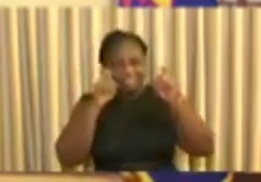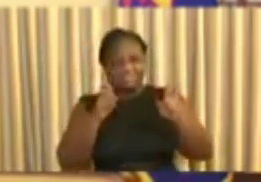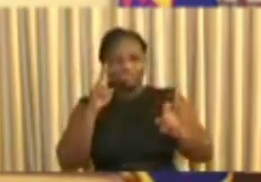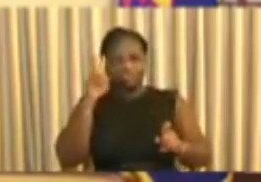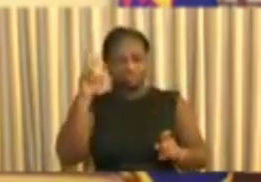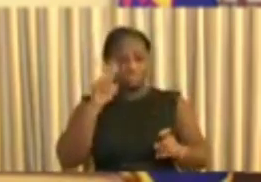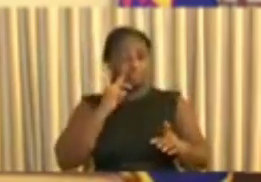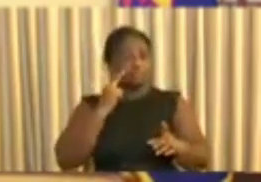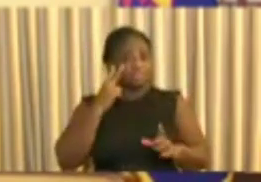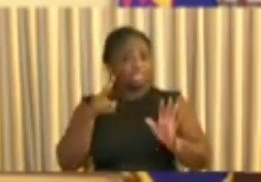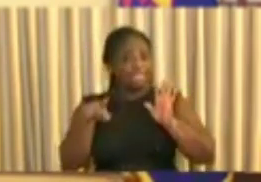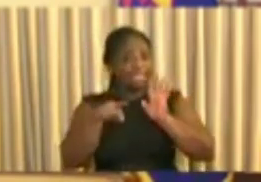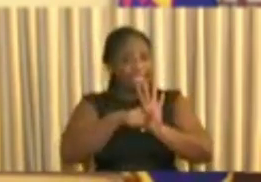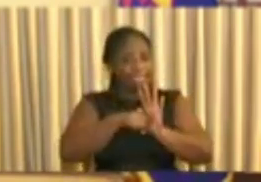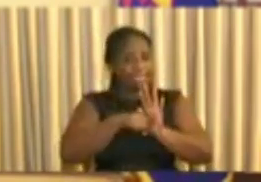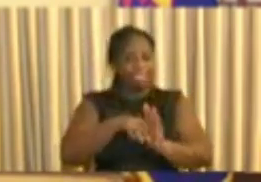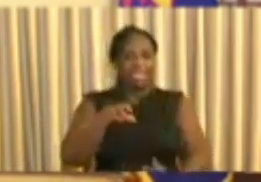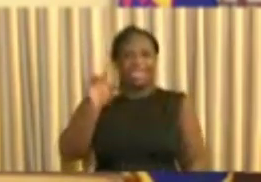be negative,